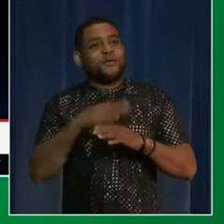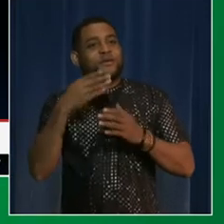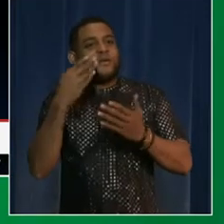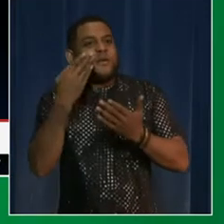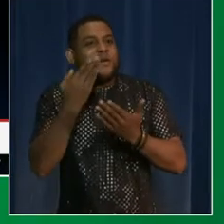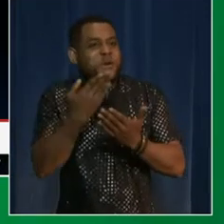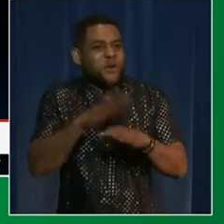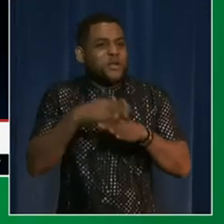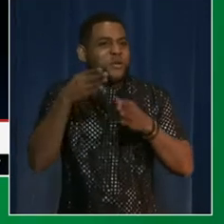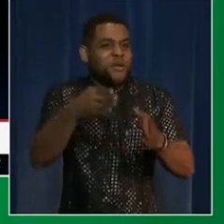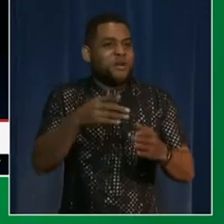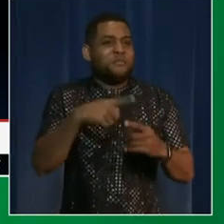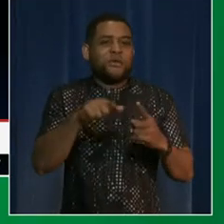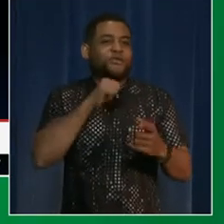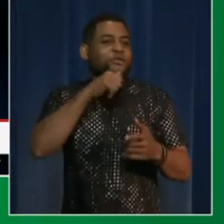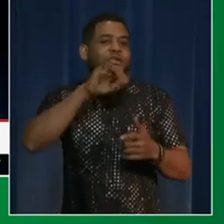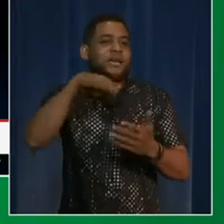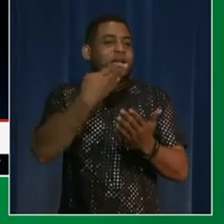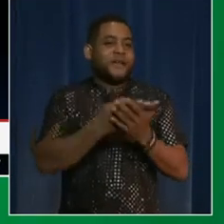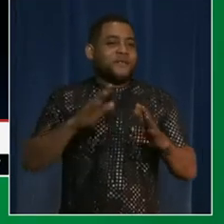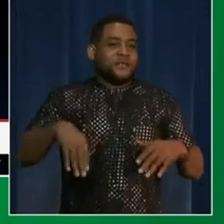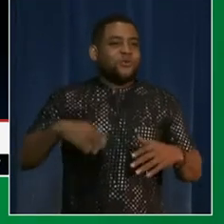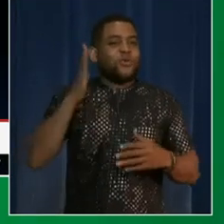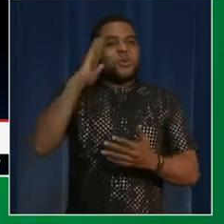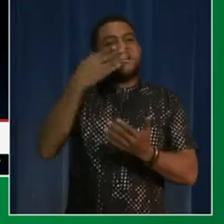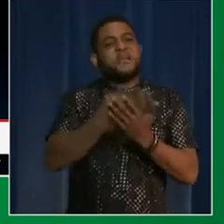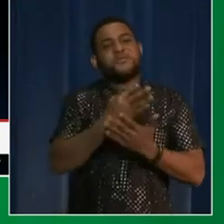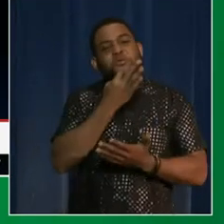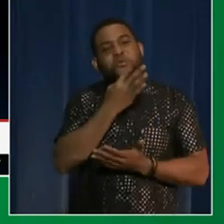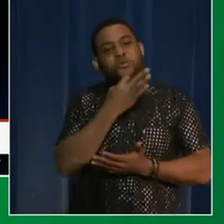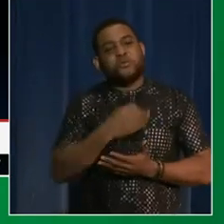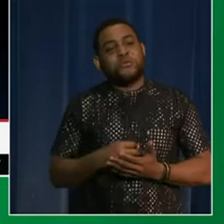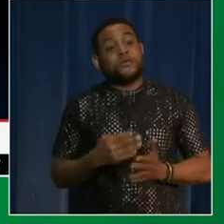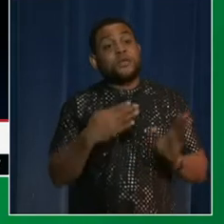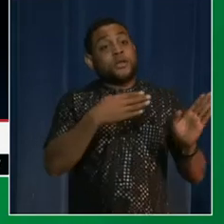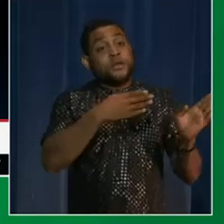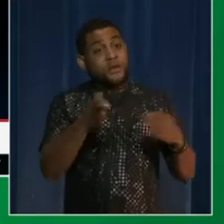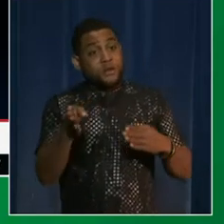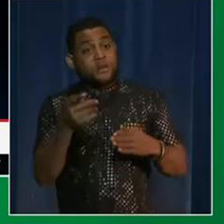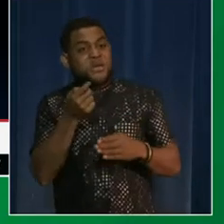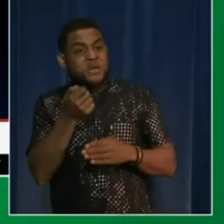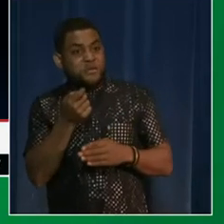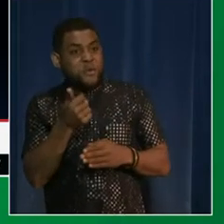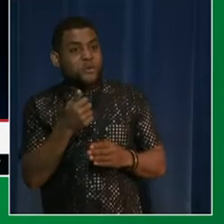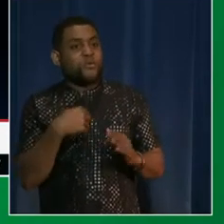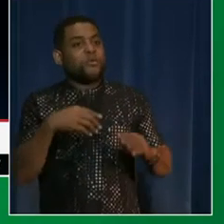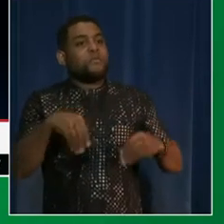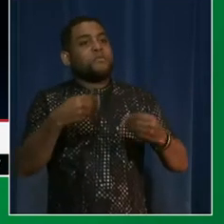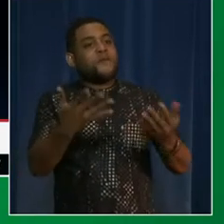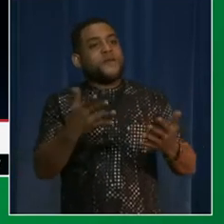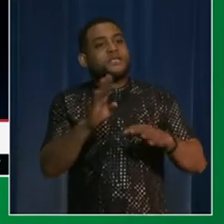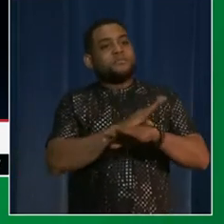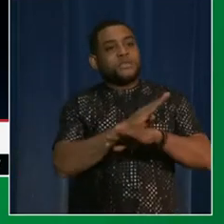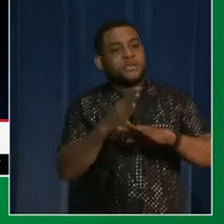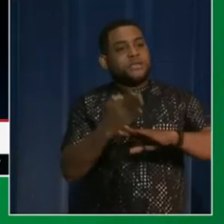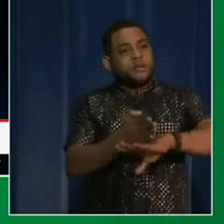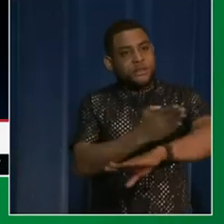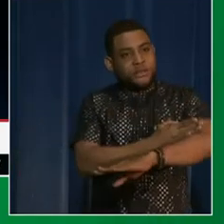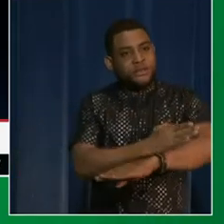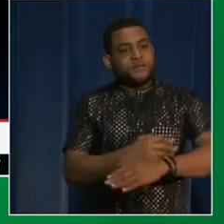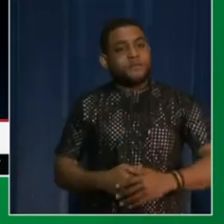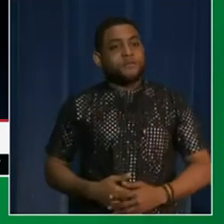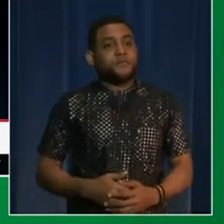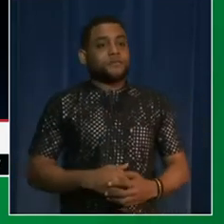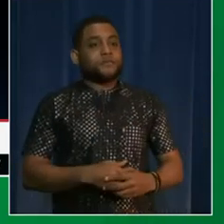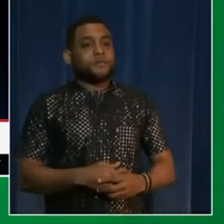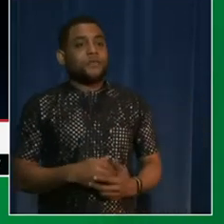group. Time to switch gears once again and provide business updates and announcements. So to provide updates